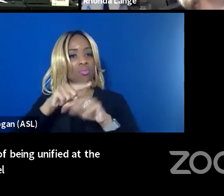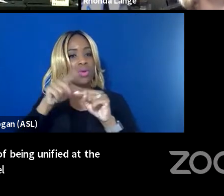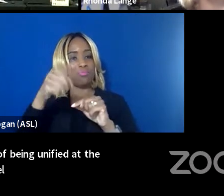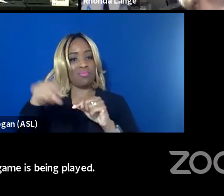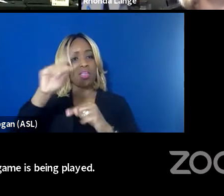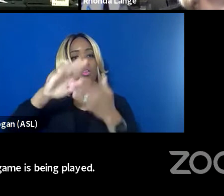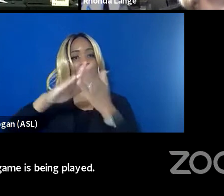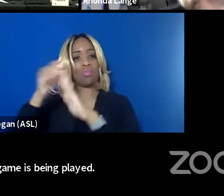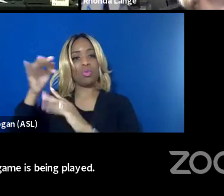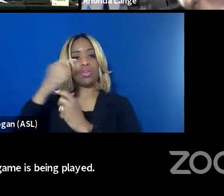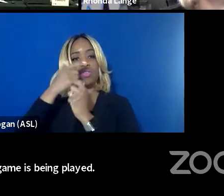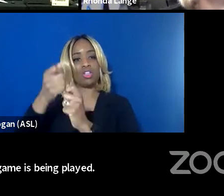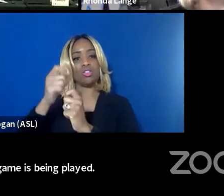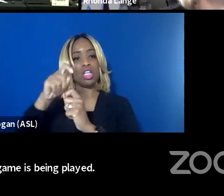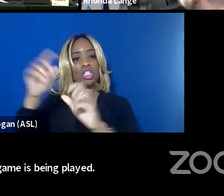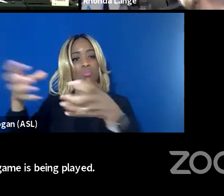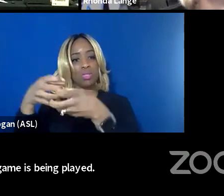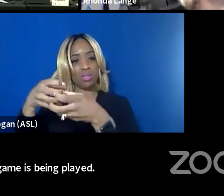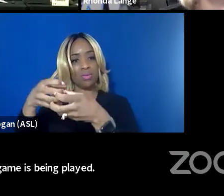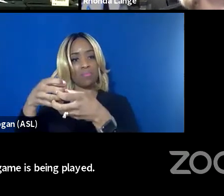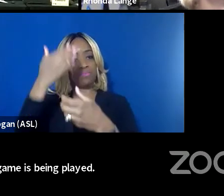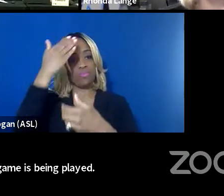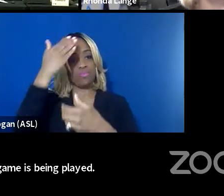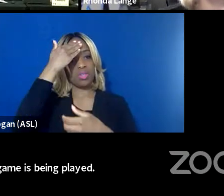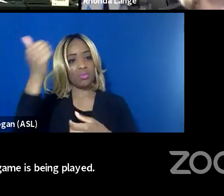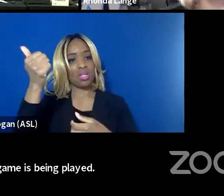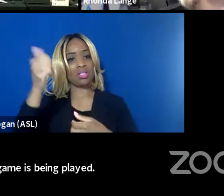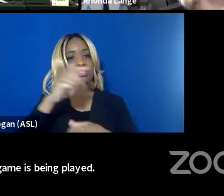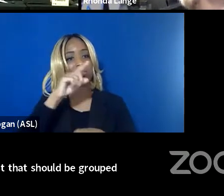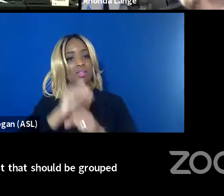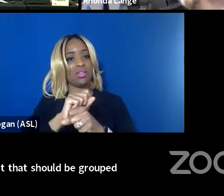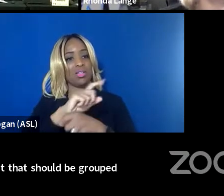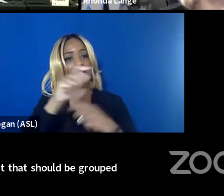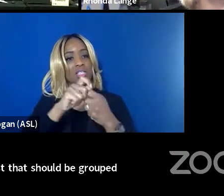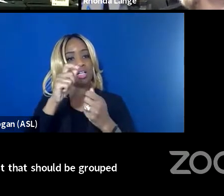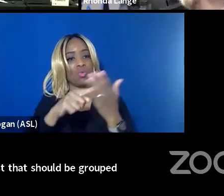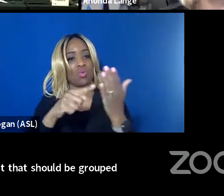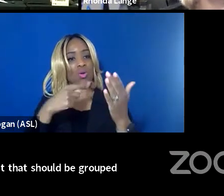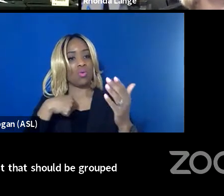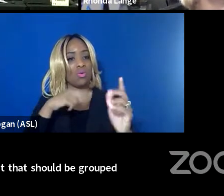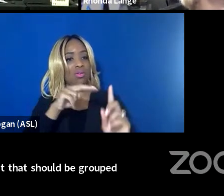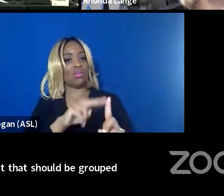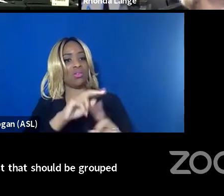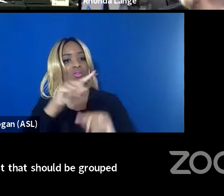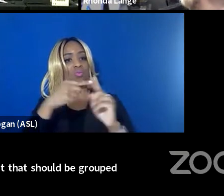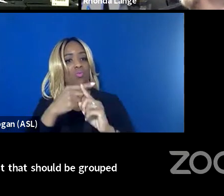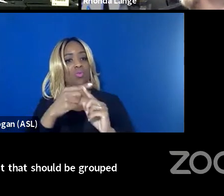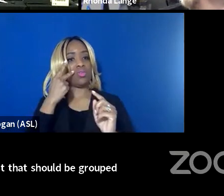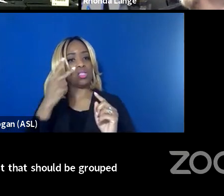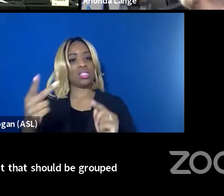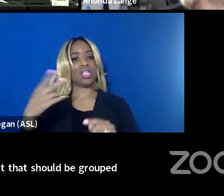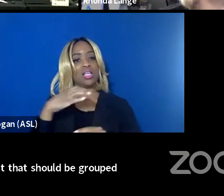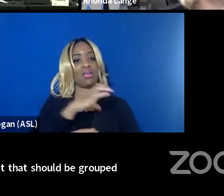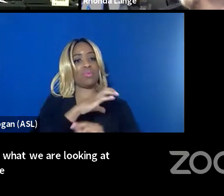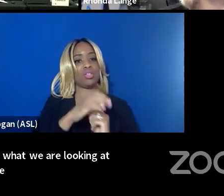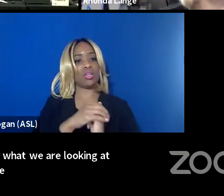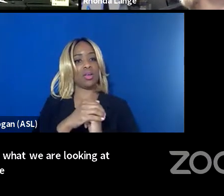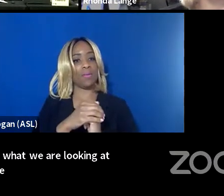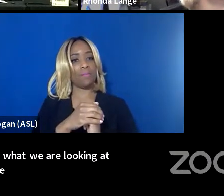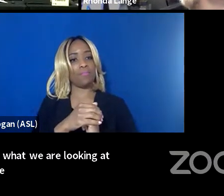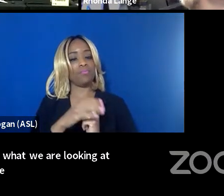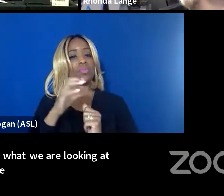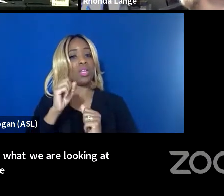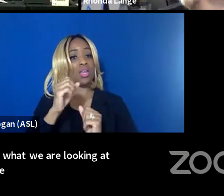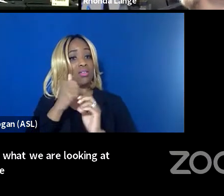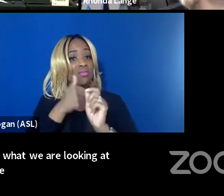of interest that should be grouped together because they are exactly what we are looking at when we are looking at the commission from the beginning, which by the